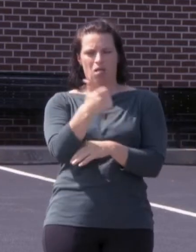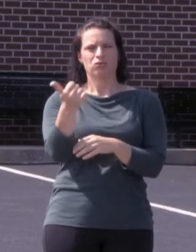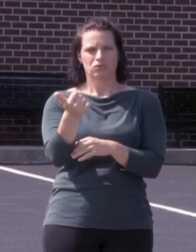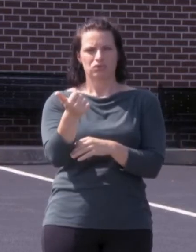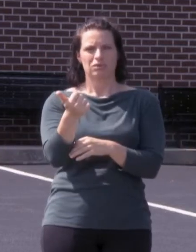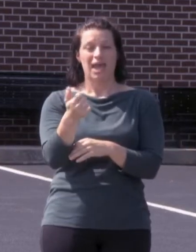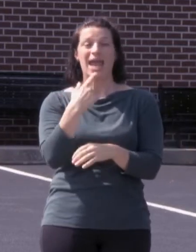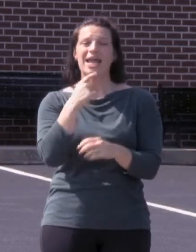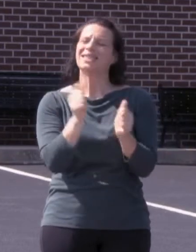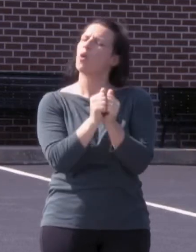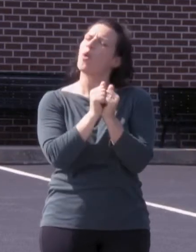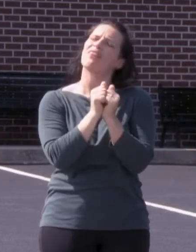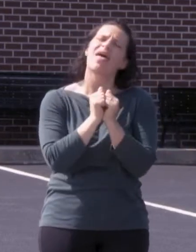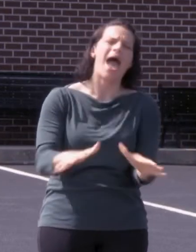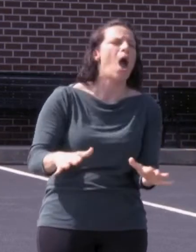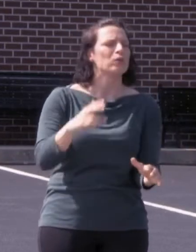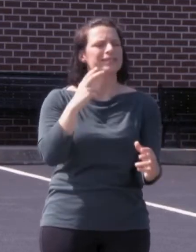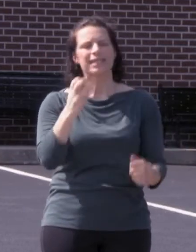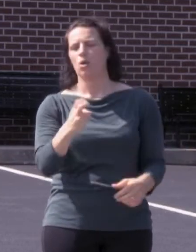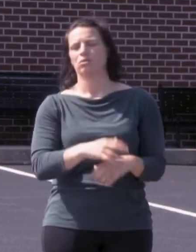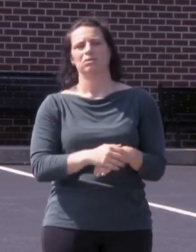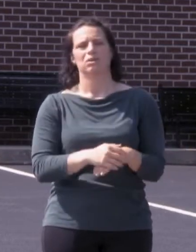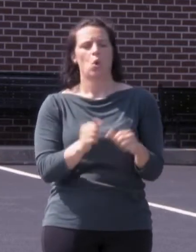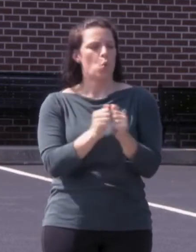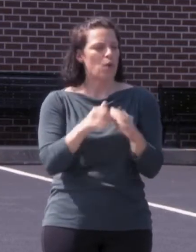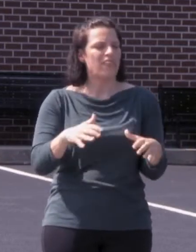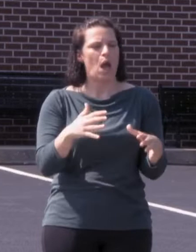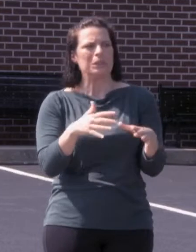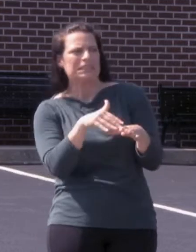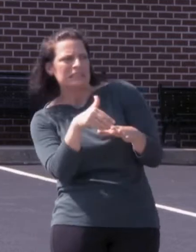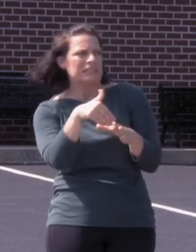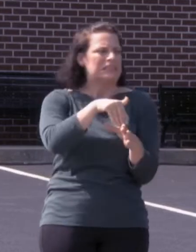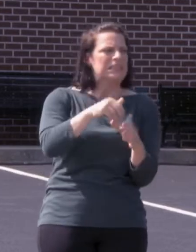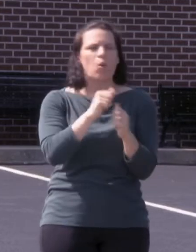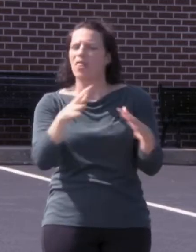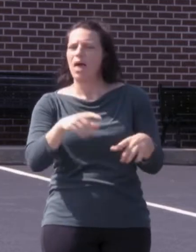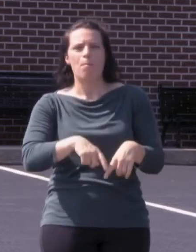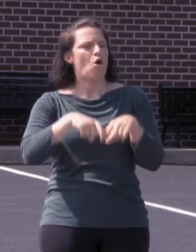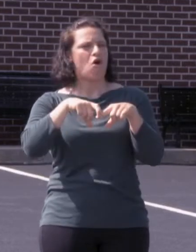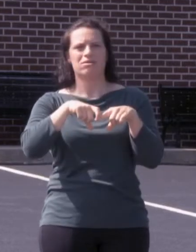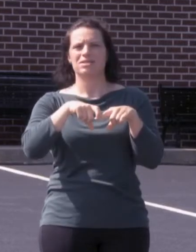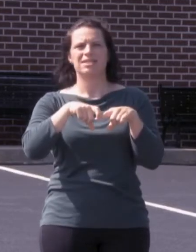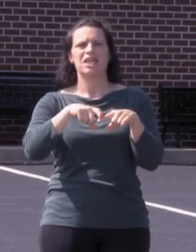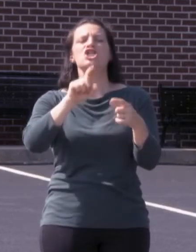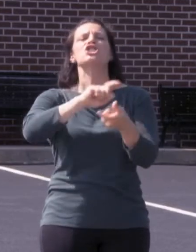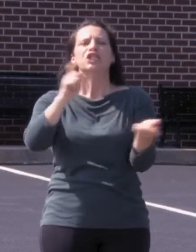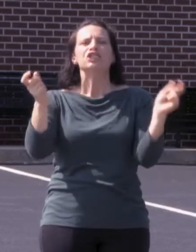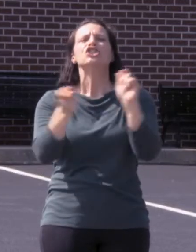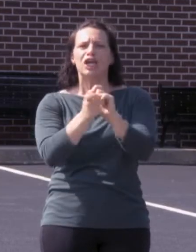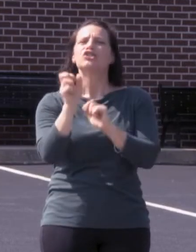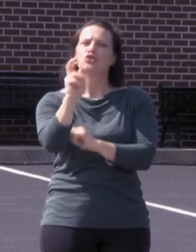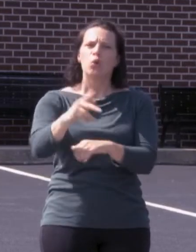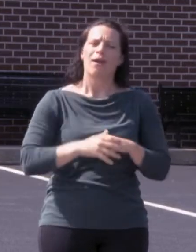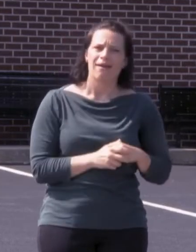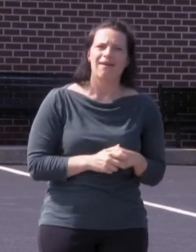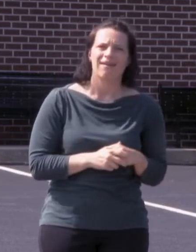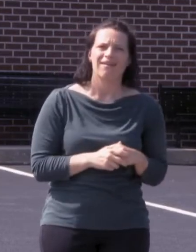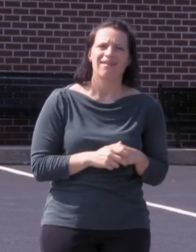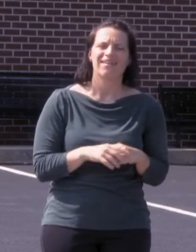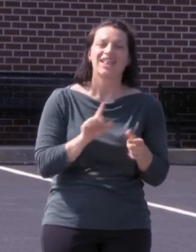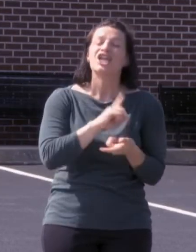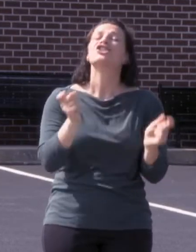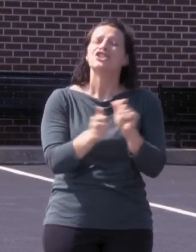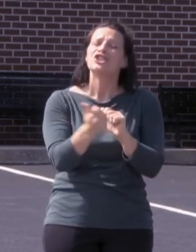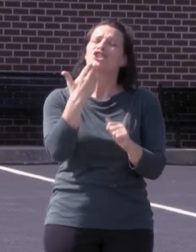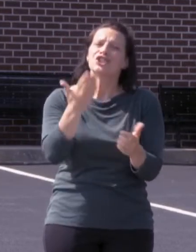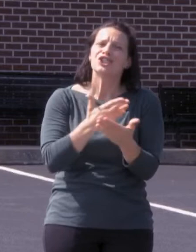say, without hesitation, without reservation, and without pause, change is okay, change is a